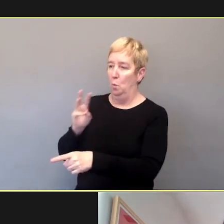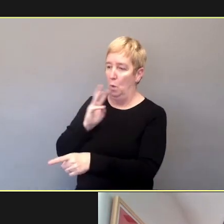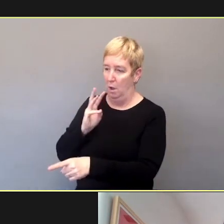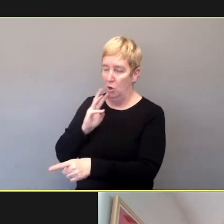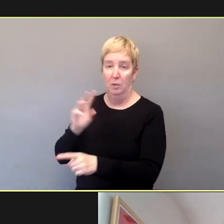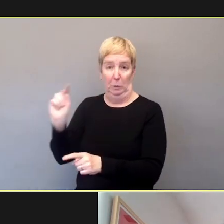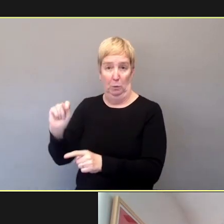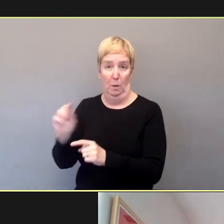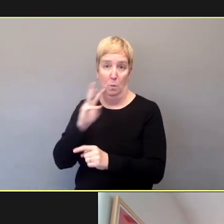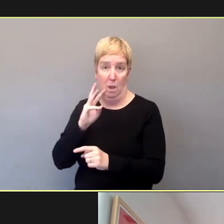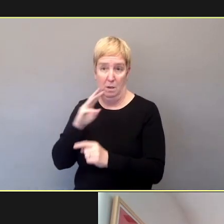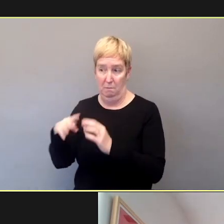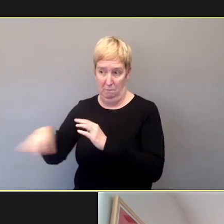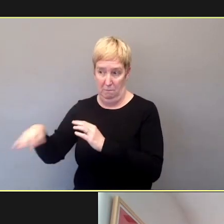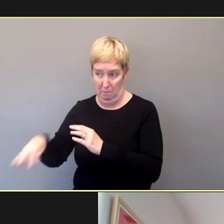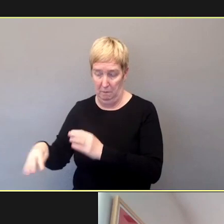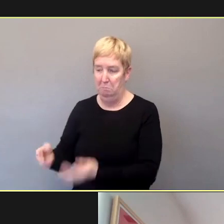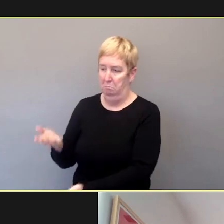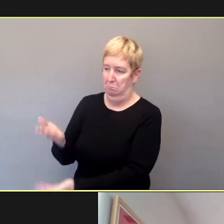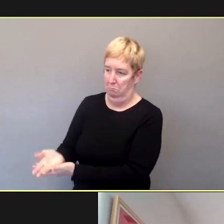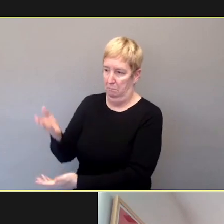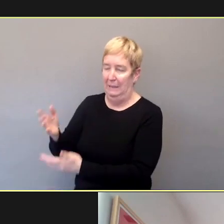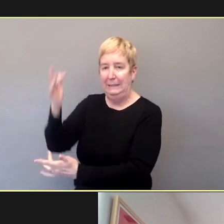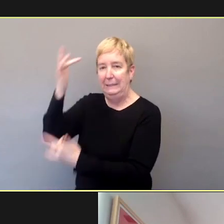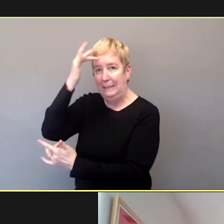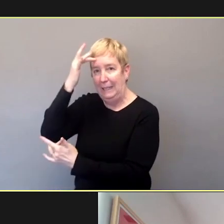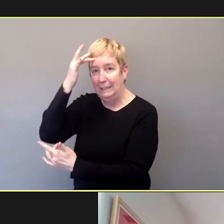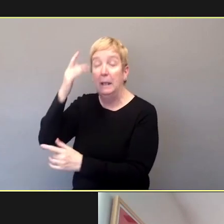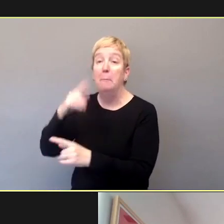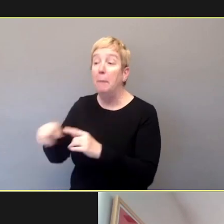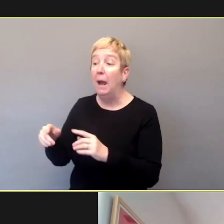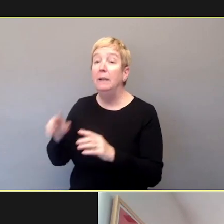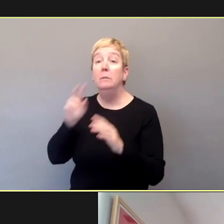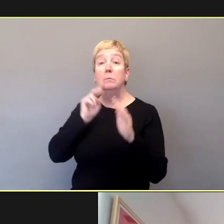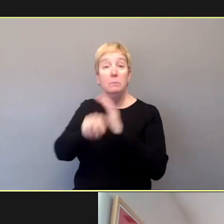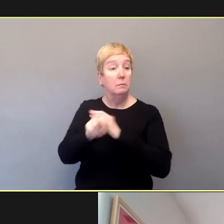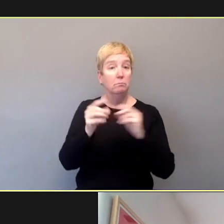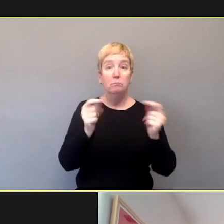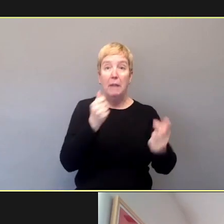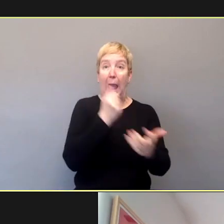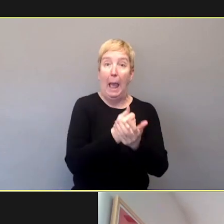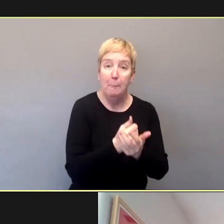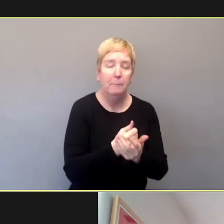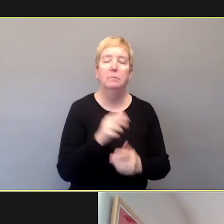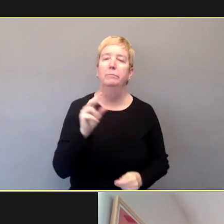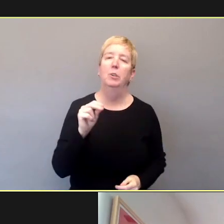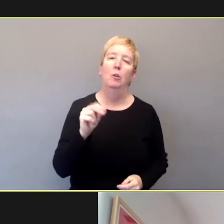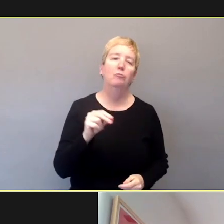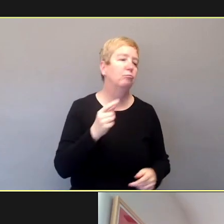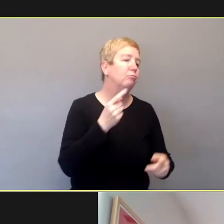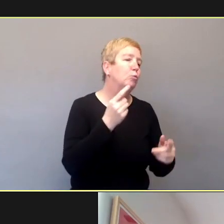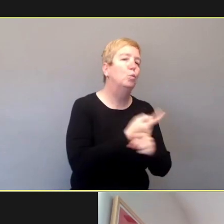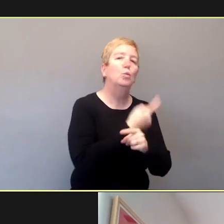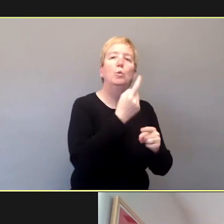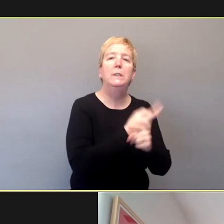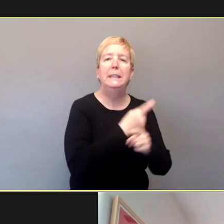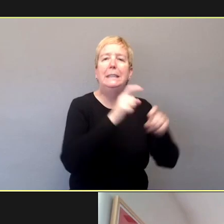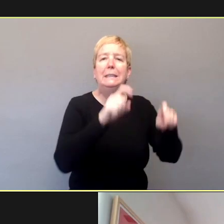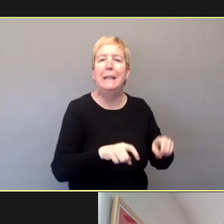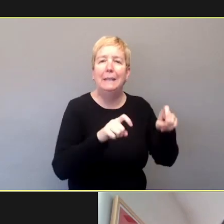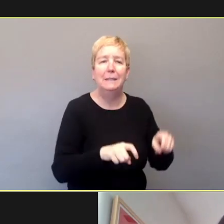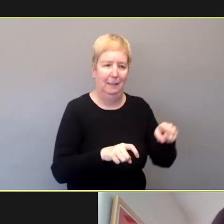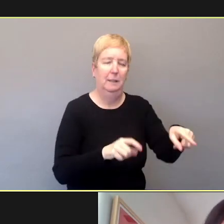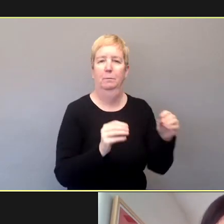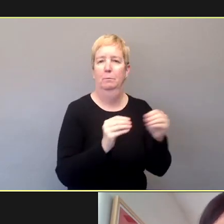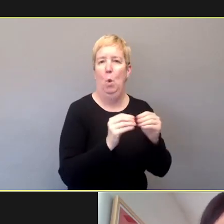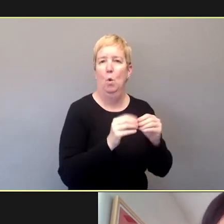in a facility, but not any quicker than routine testing. And so back in the fall, when we